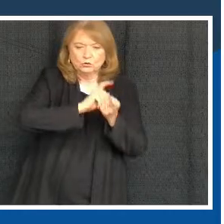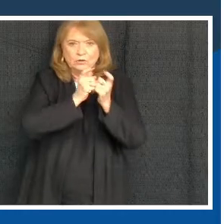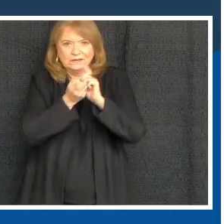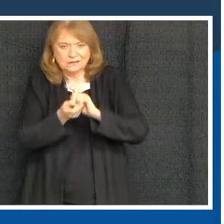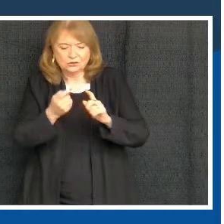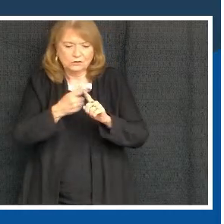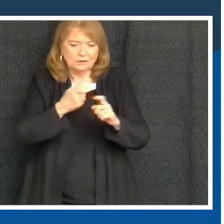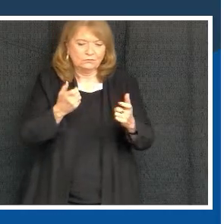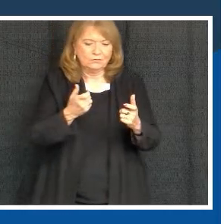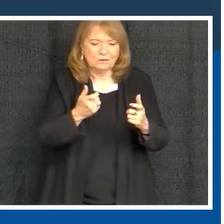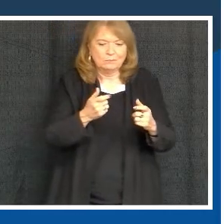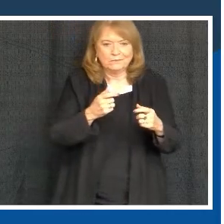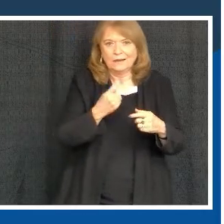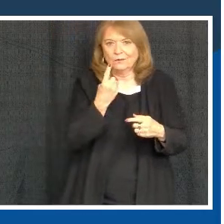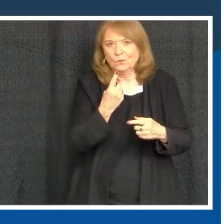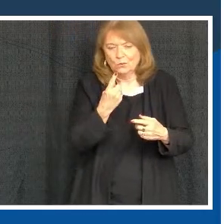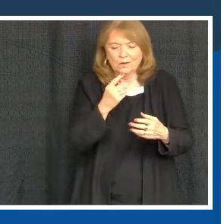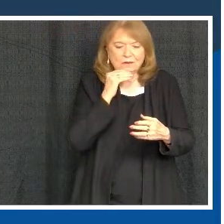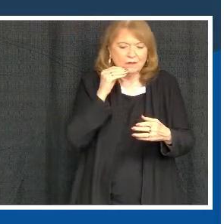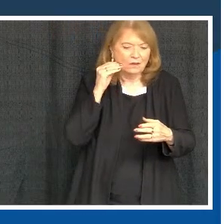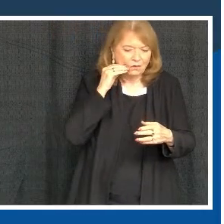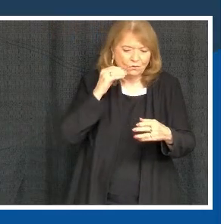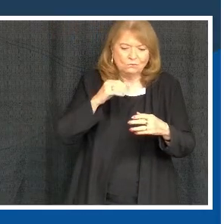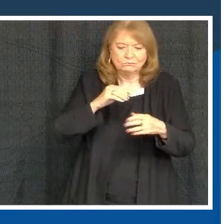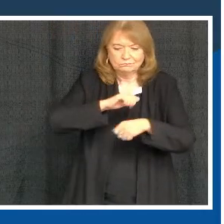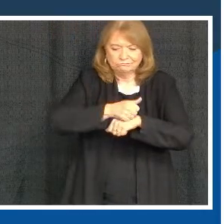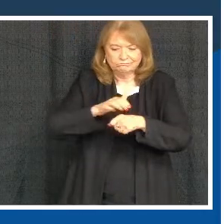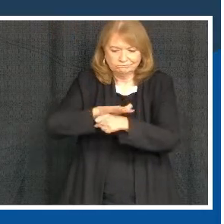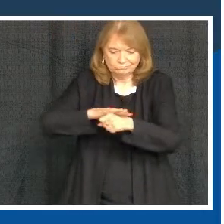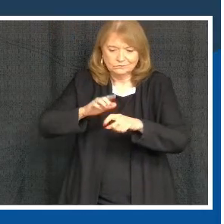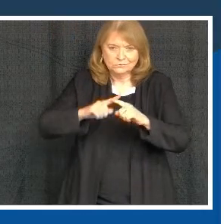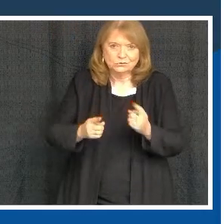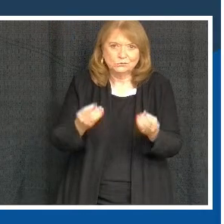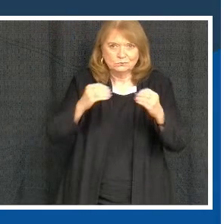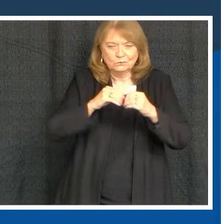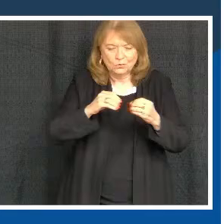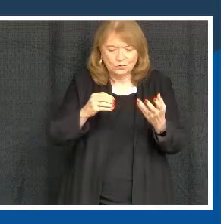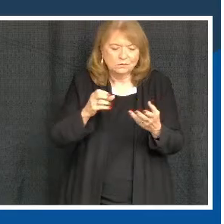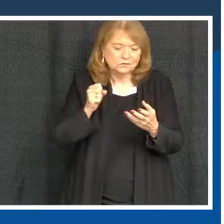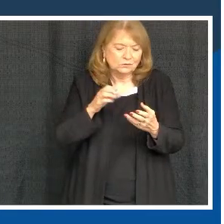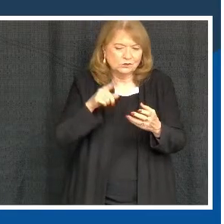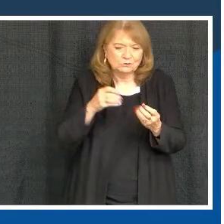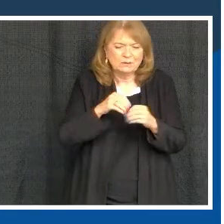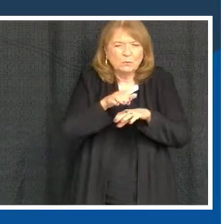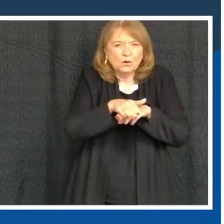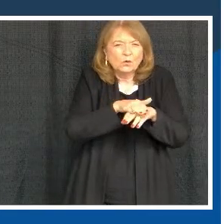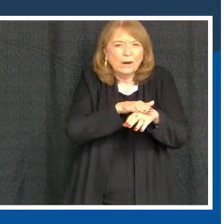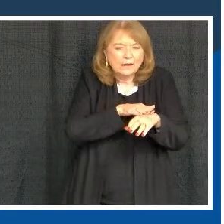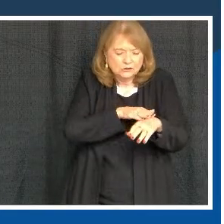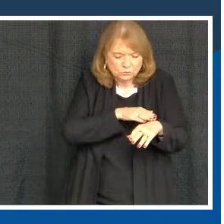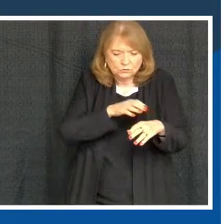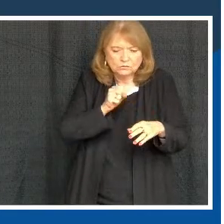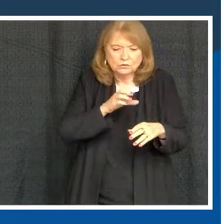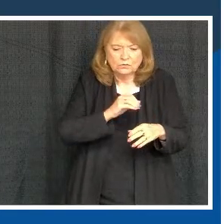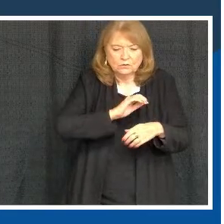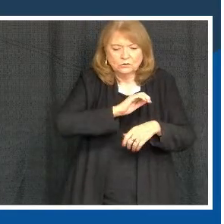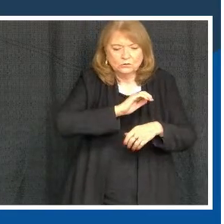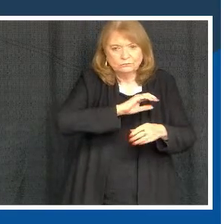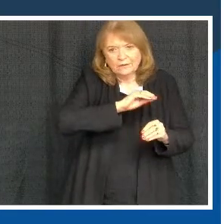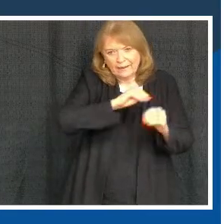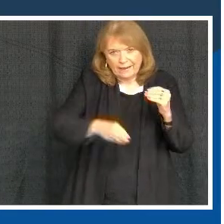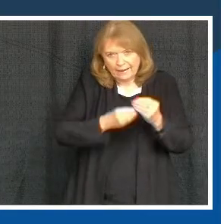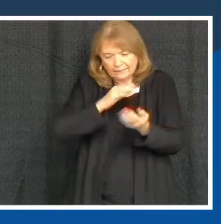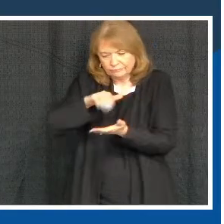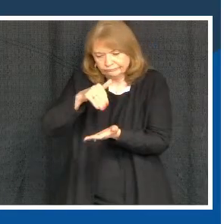from a more intense use. Residential zone changes internal to a subdivision should be more gradual by nature. The proposed zone change